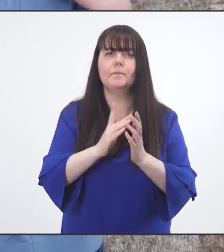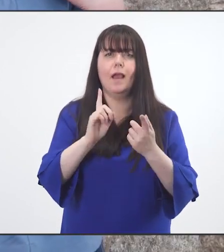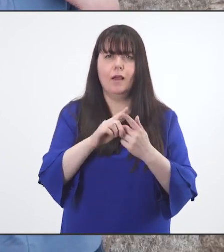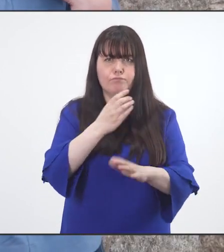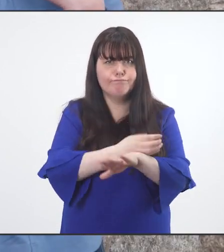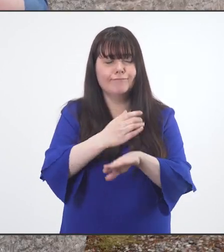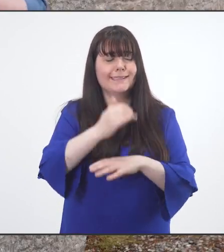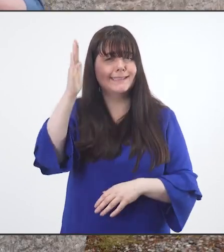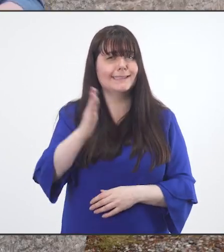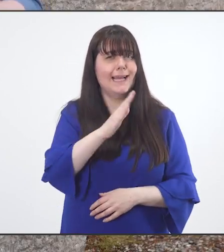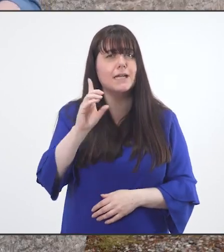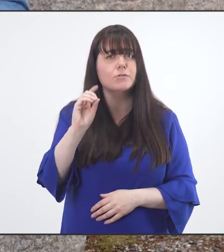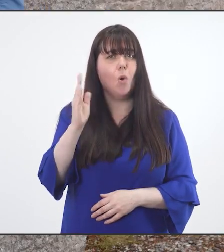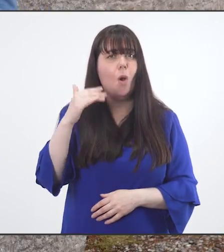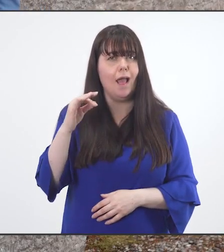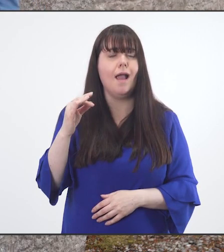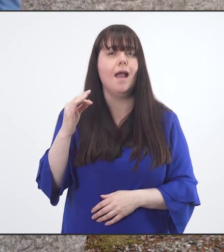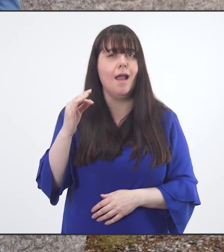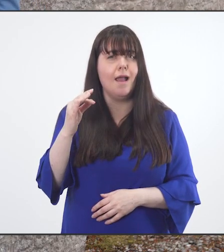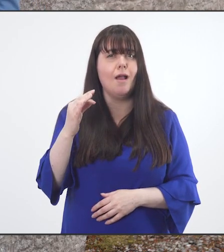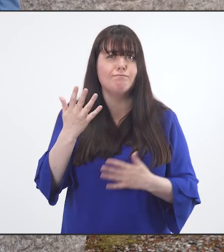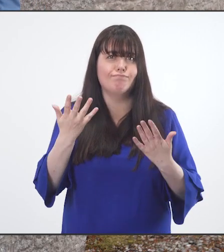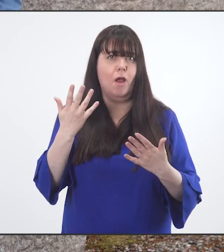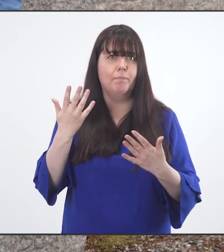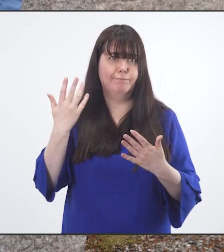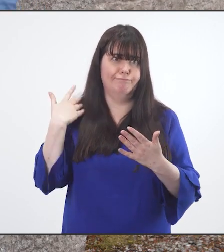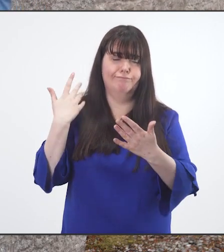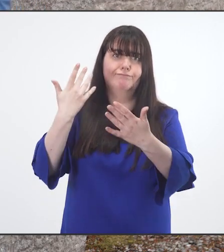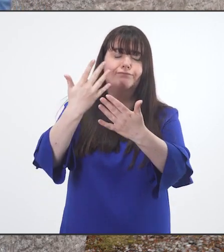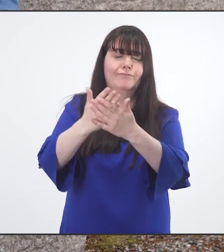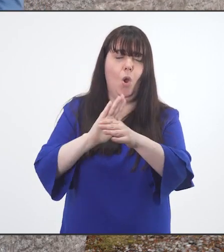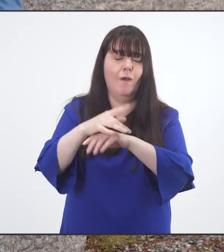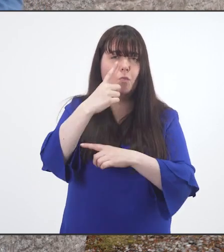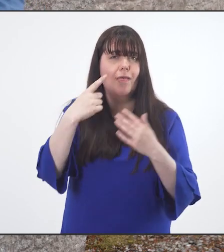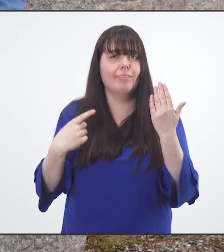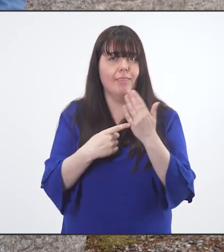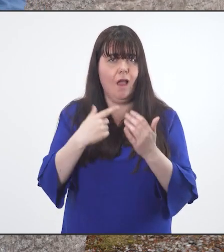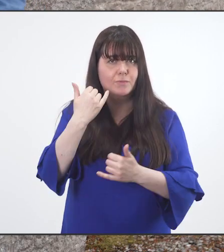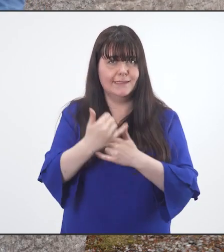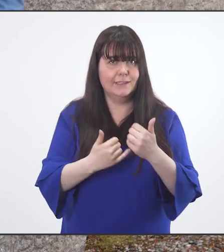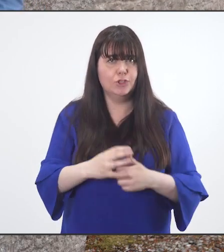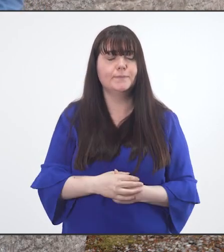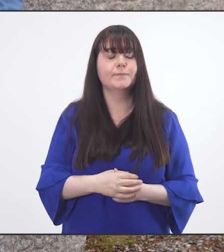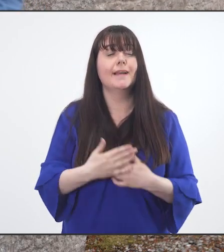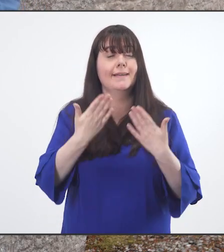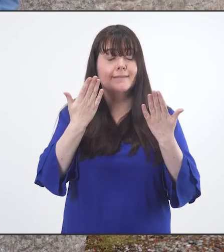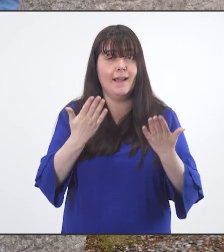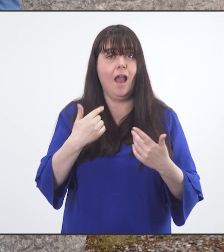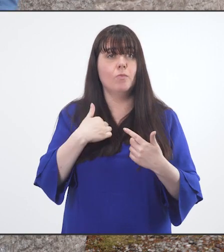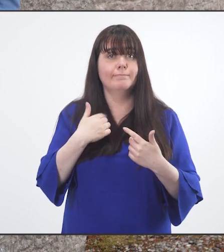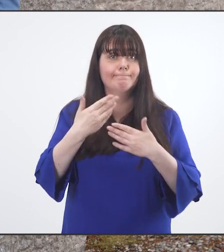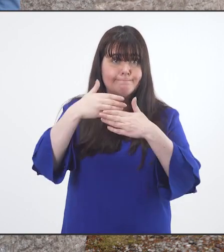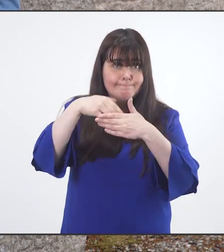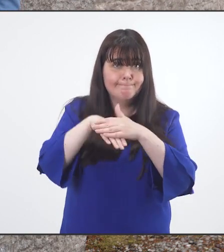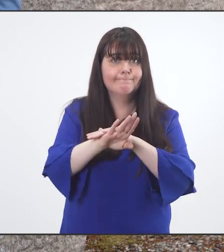much reflects the long history of worship that has continued here at St Duloc's for probably